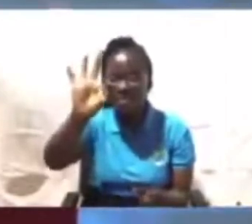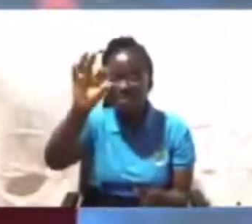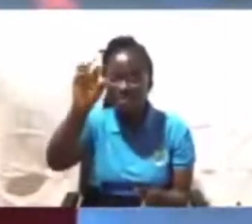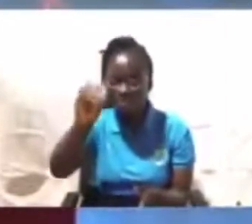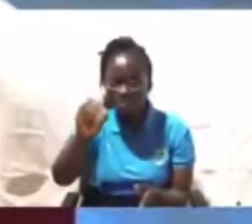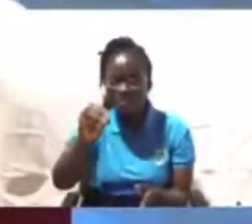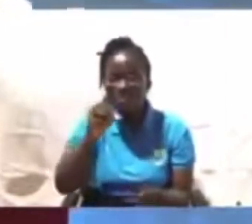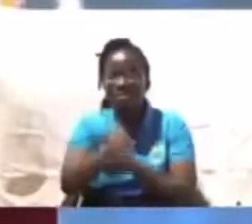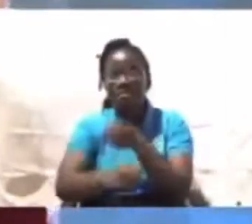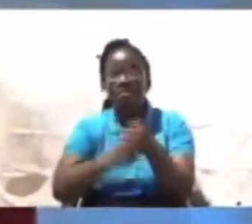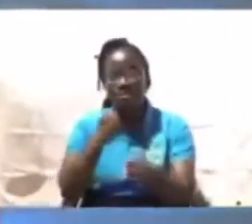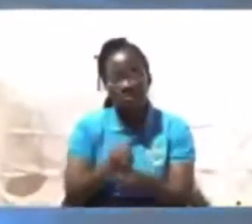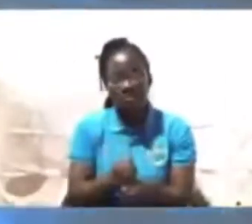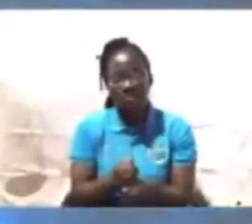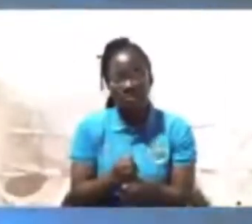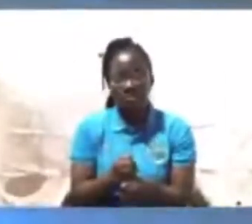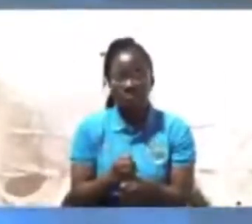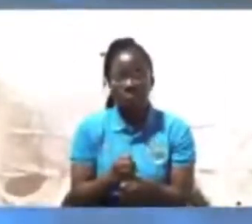fo abba.